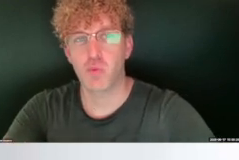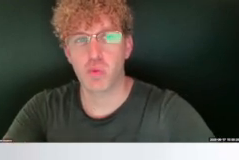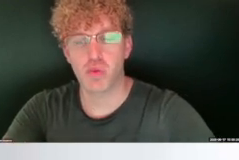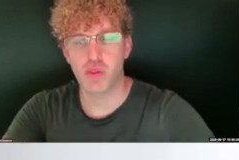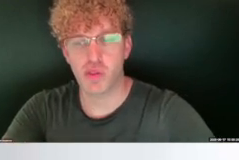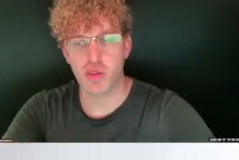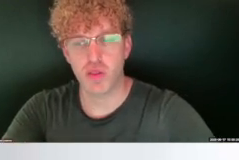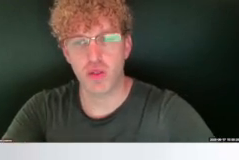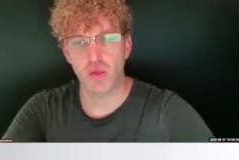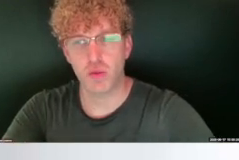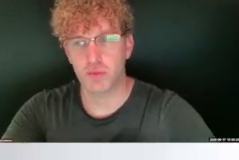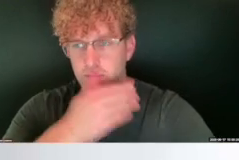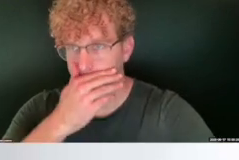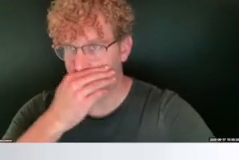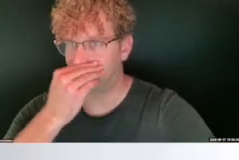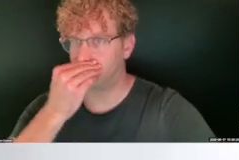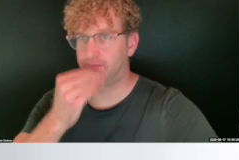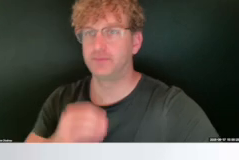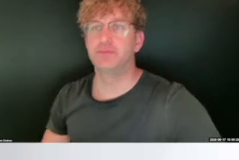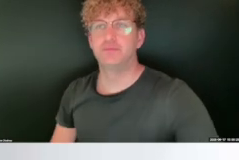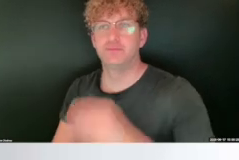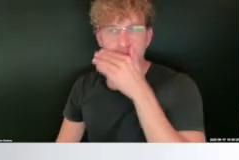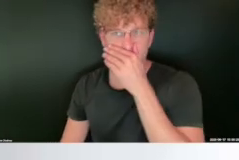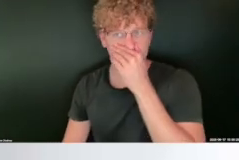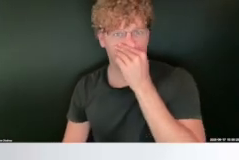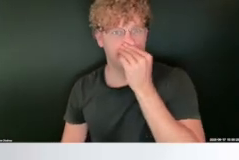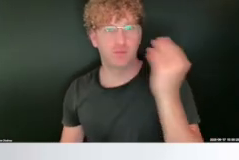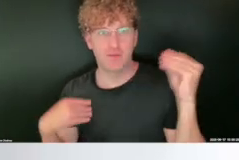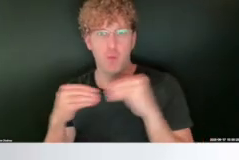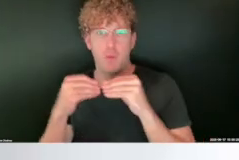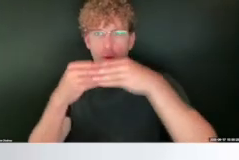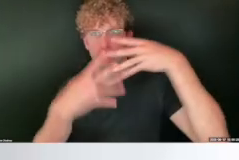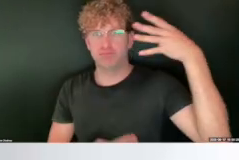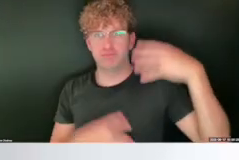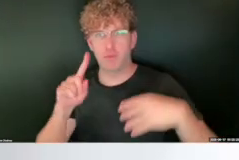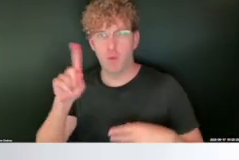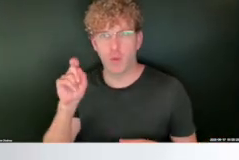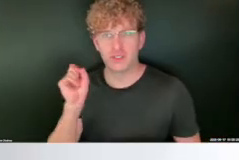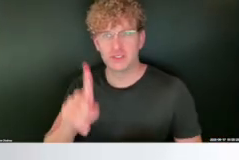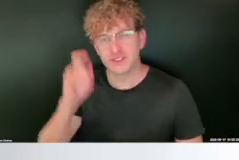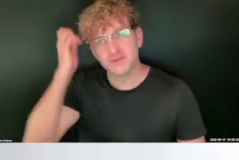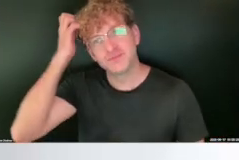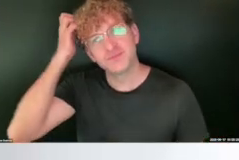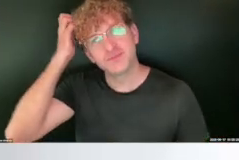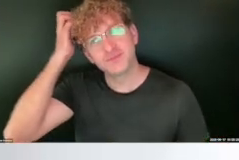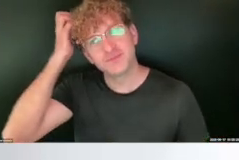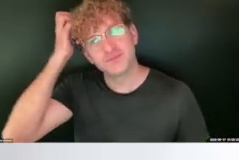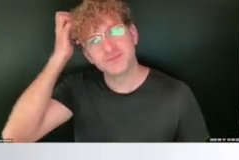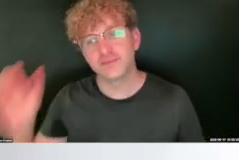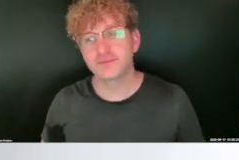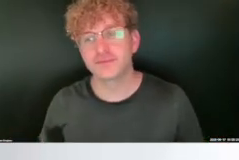number of other hands. Yeah, I'll let it go. That you answered my questions. Thank you. All right, thanks so much, Jeannie. Real